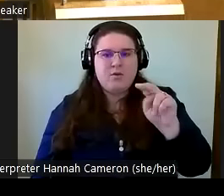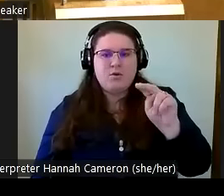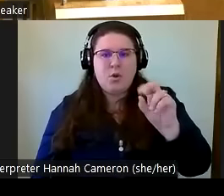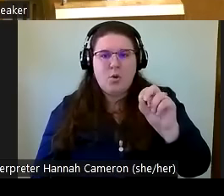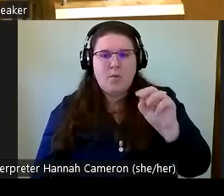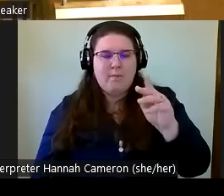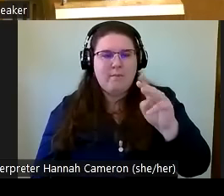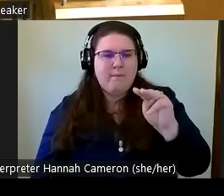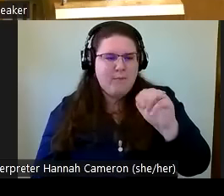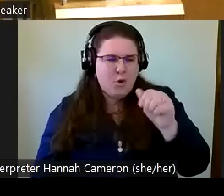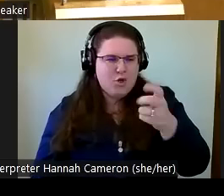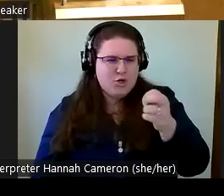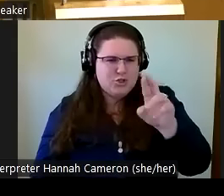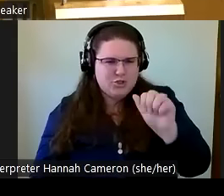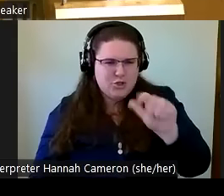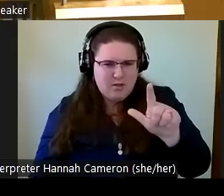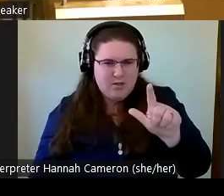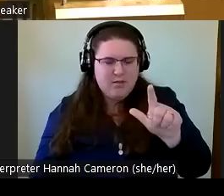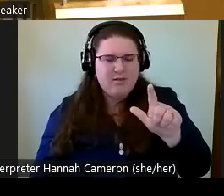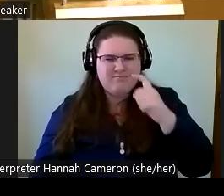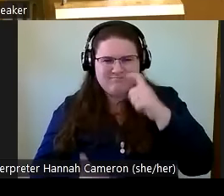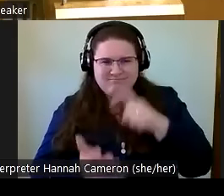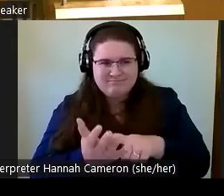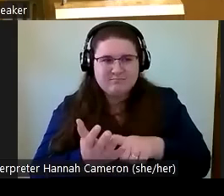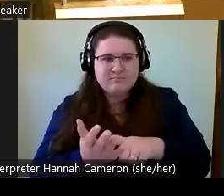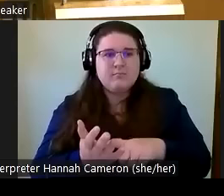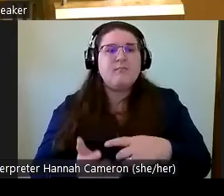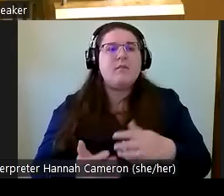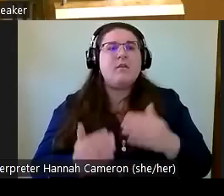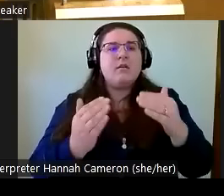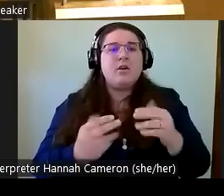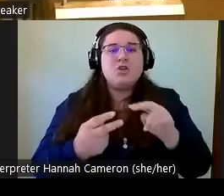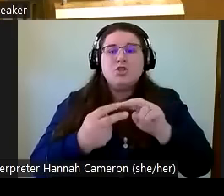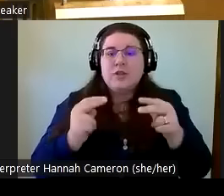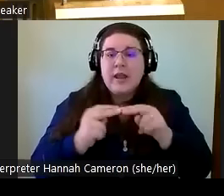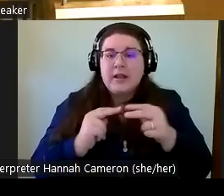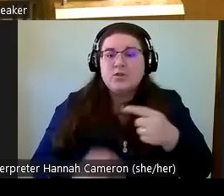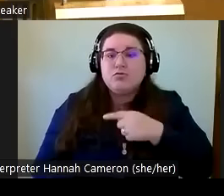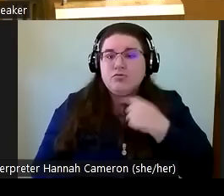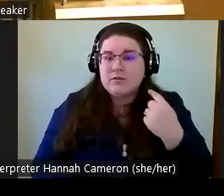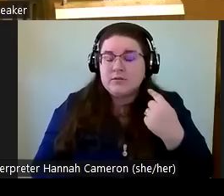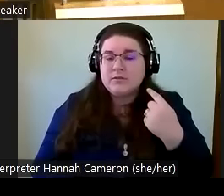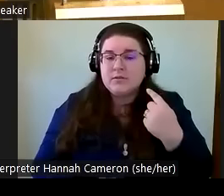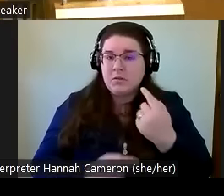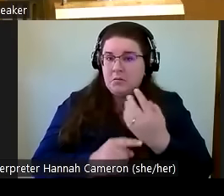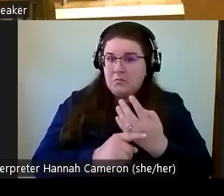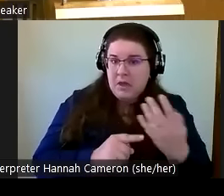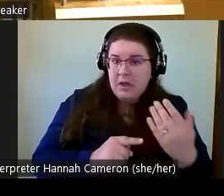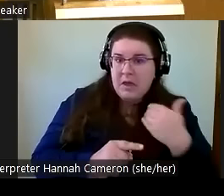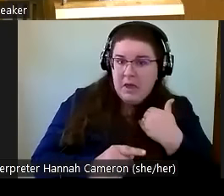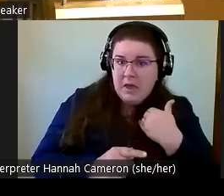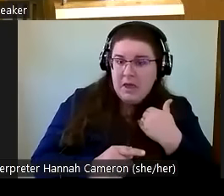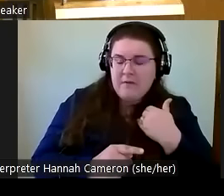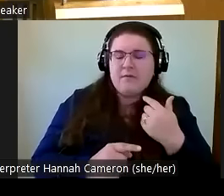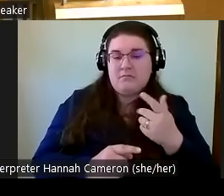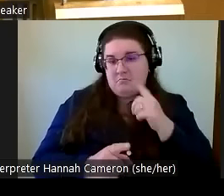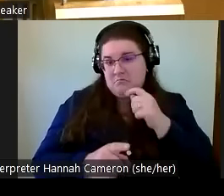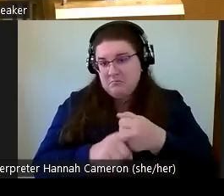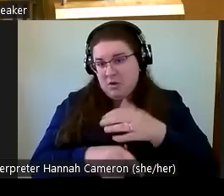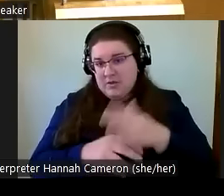dysfunction. They look at genetic risk and how that modifies someone's disease. There are some variants that